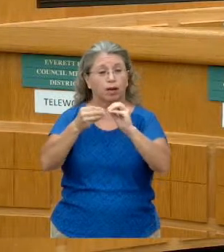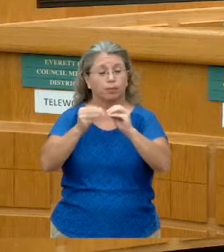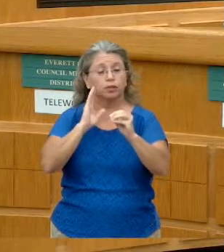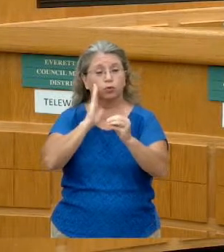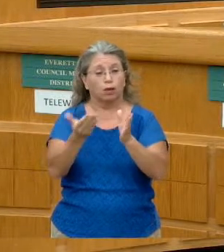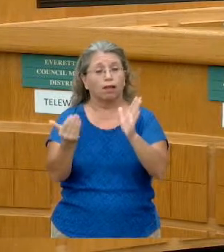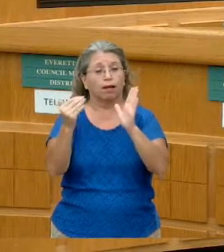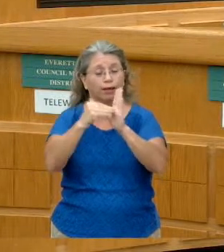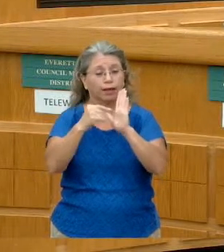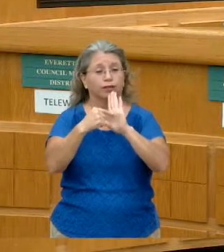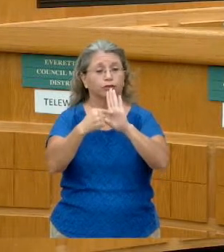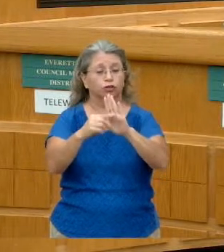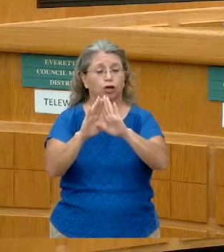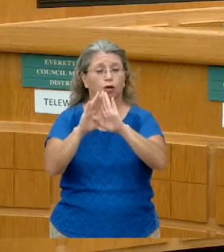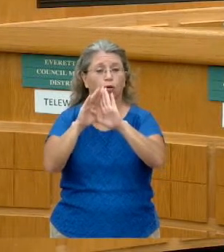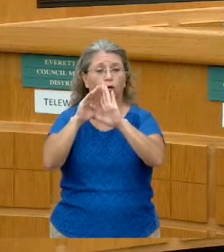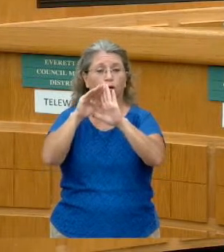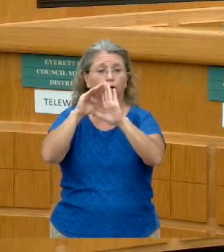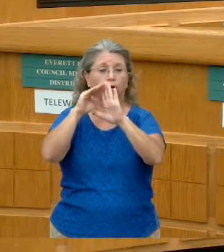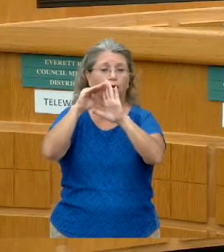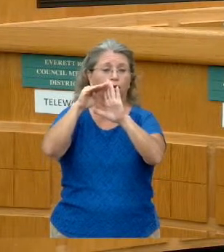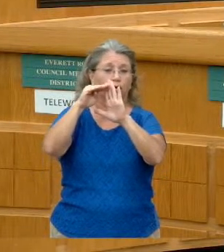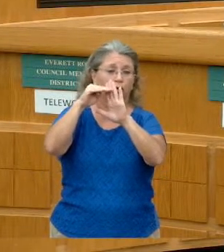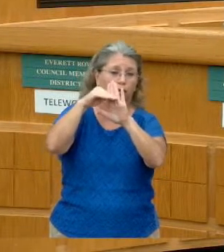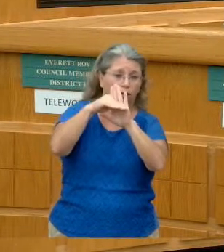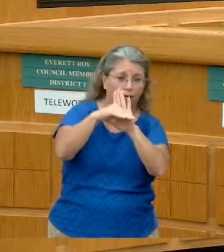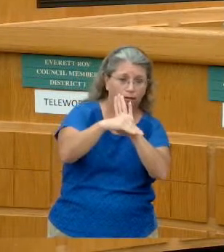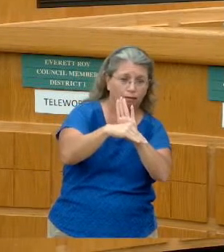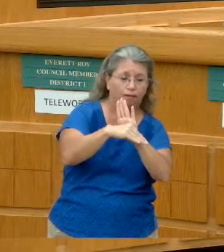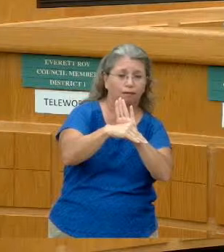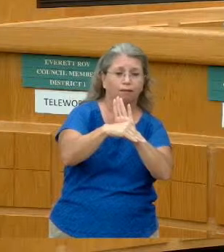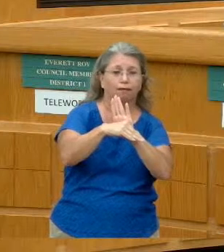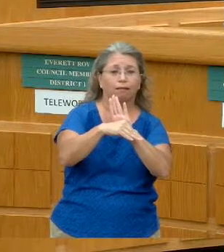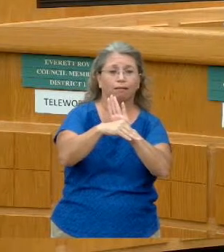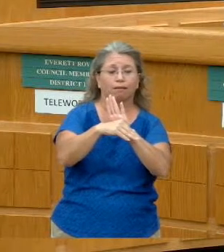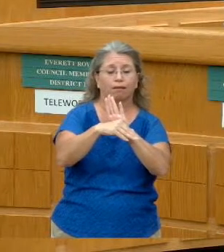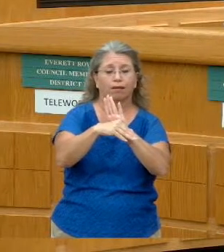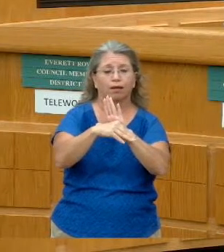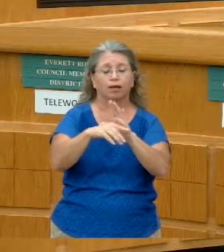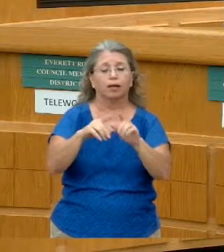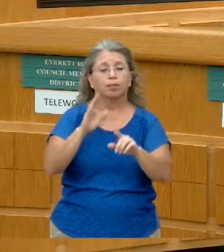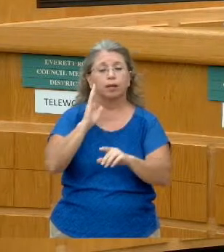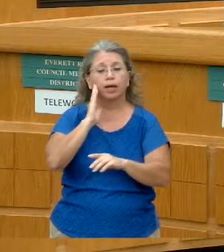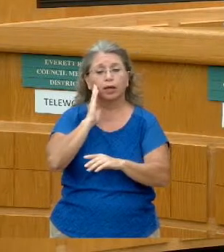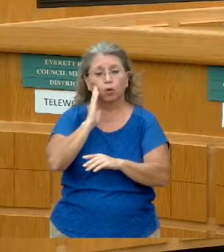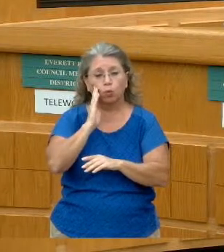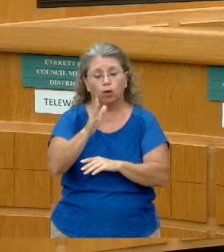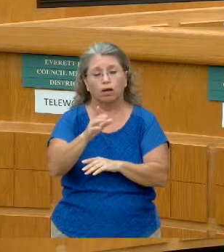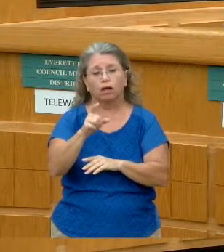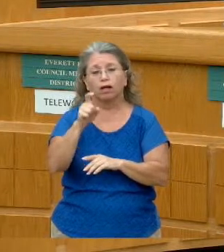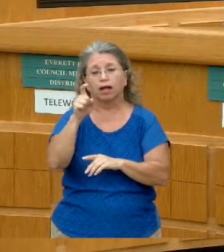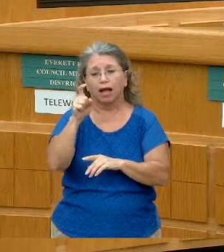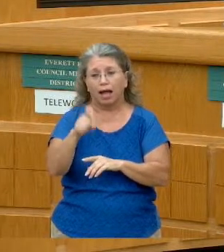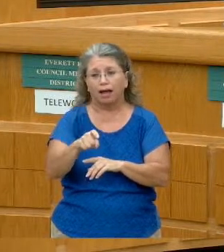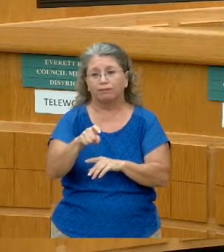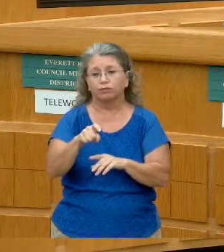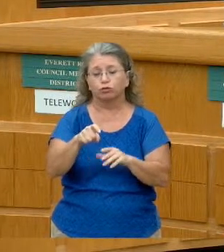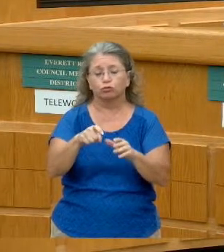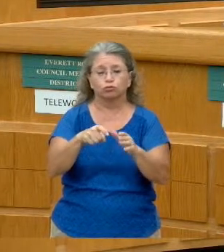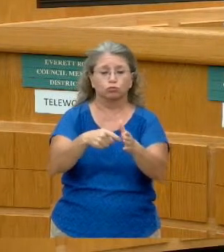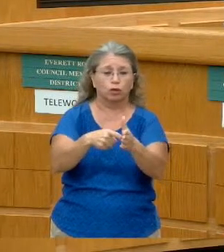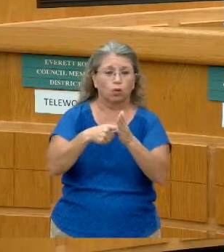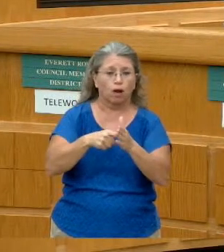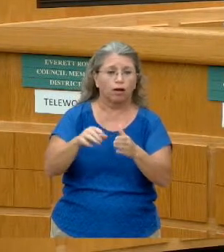reflect that we have reversed this trend, but it's going to have to be with tremendous